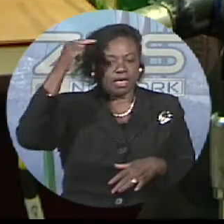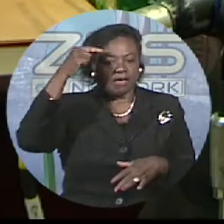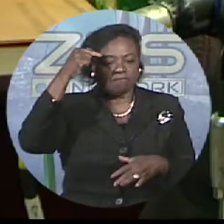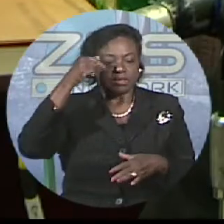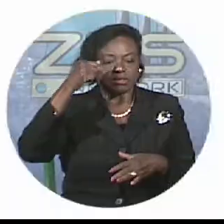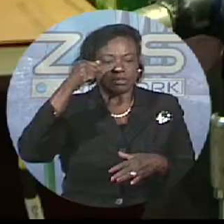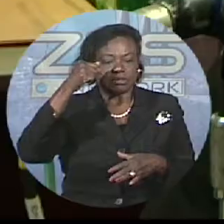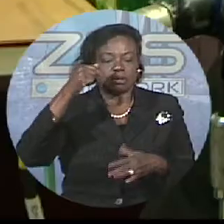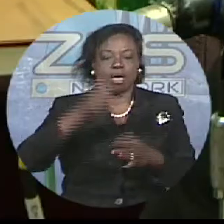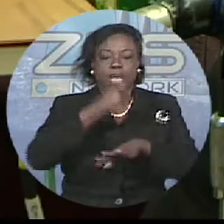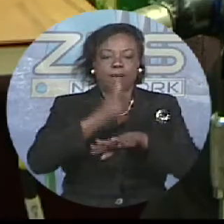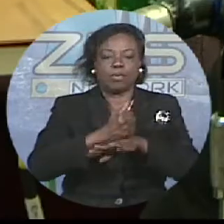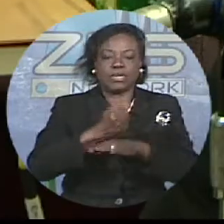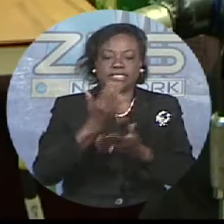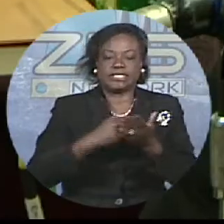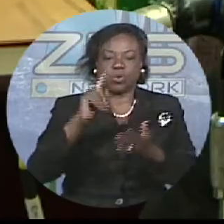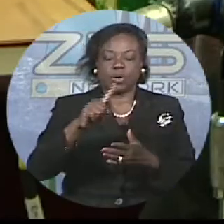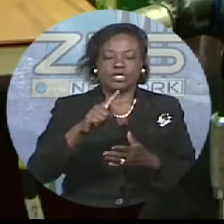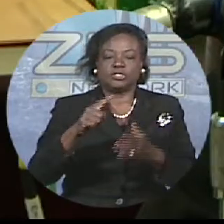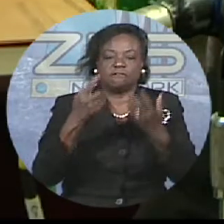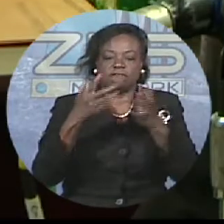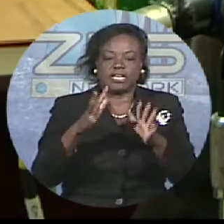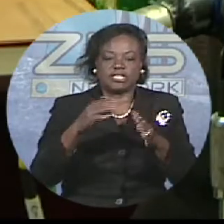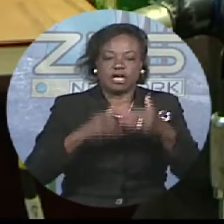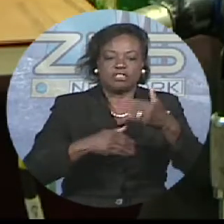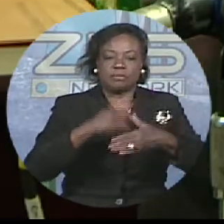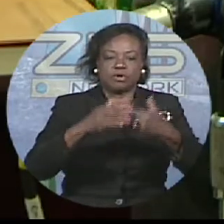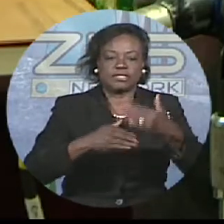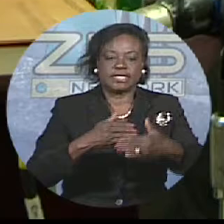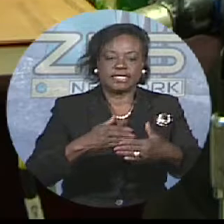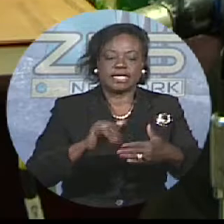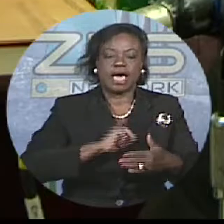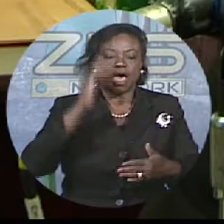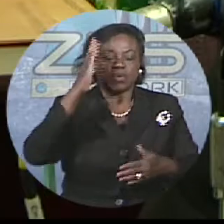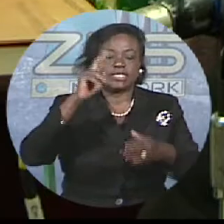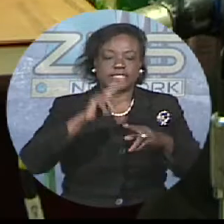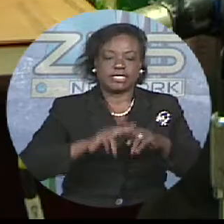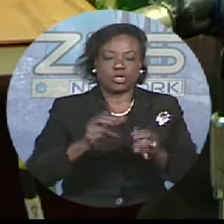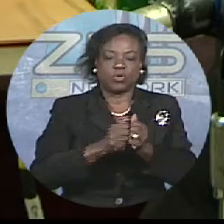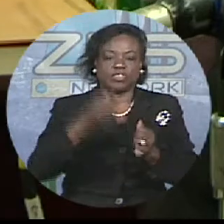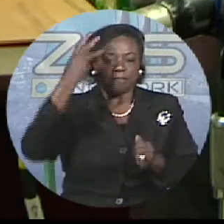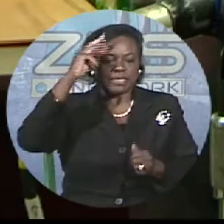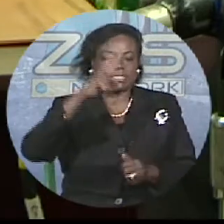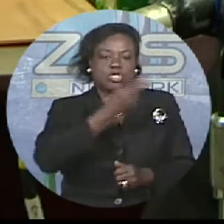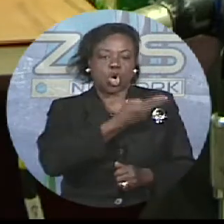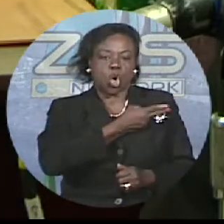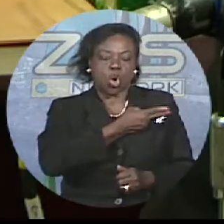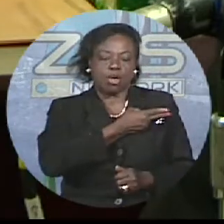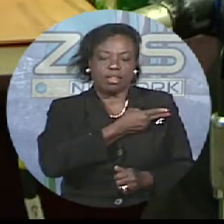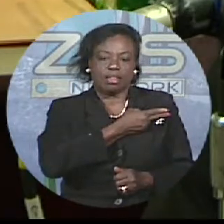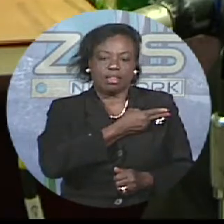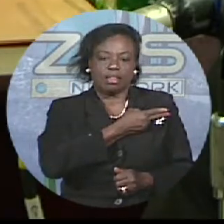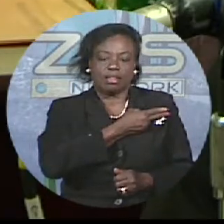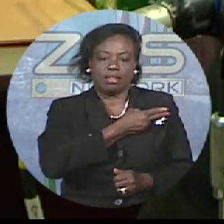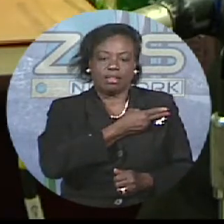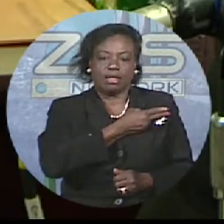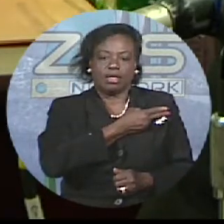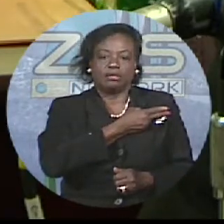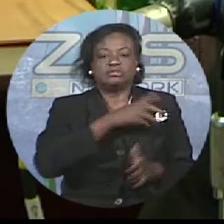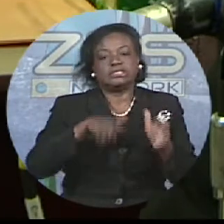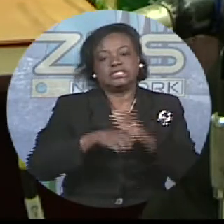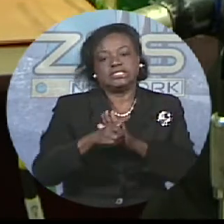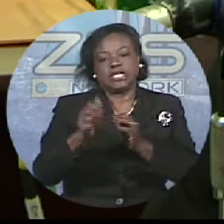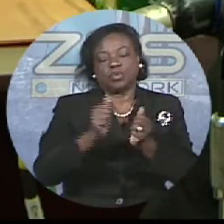this process. So I expect I will sit down with Mr. Hall during the course of the week to deal with the